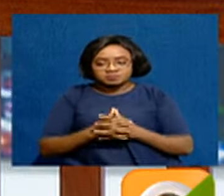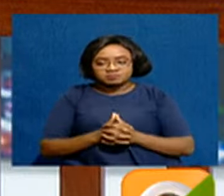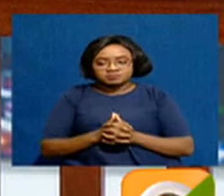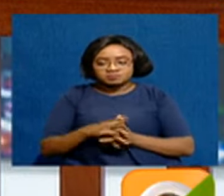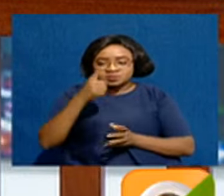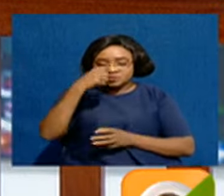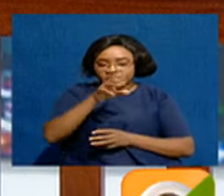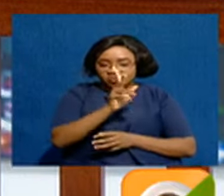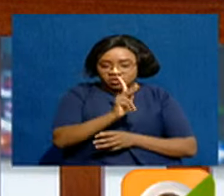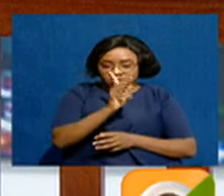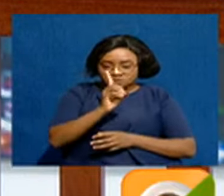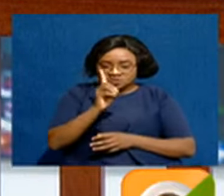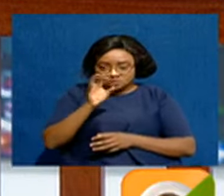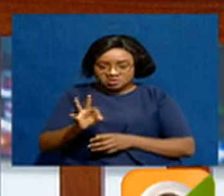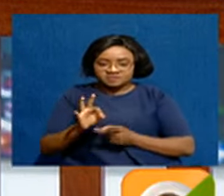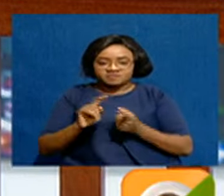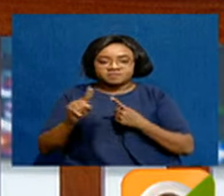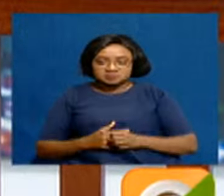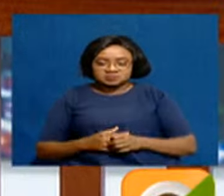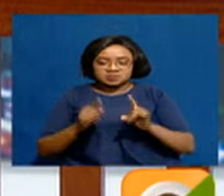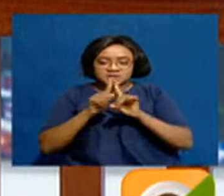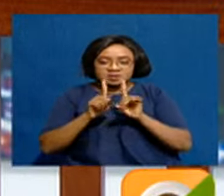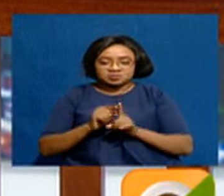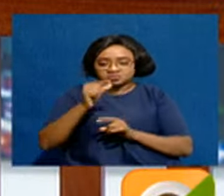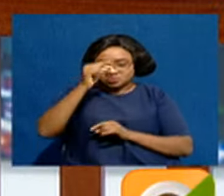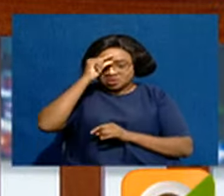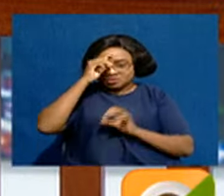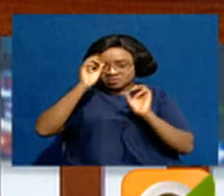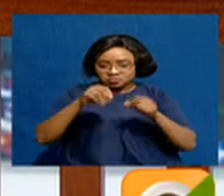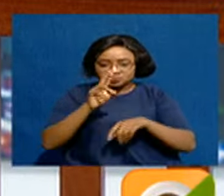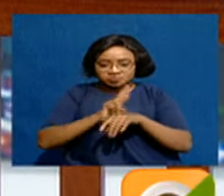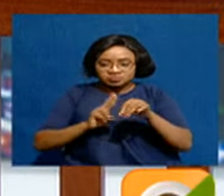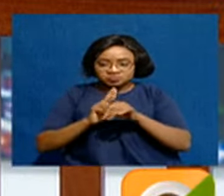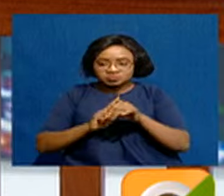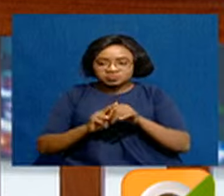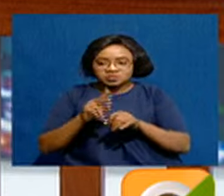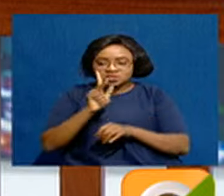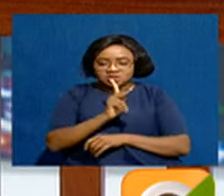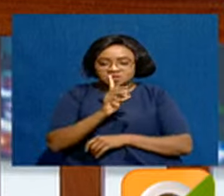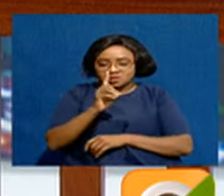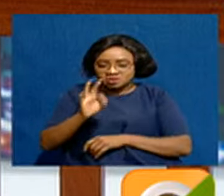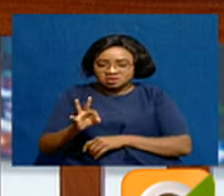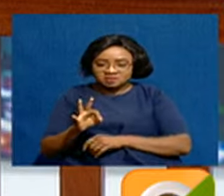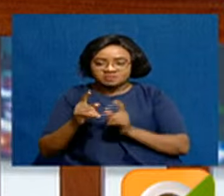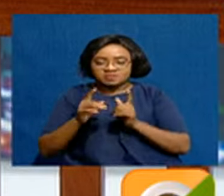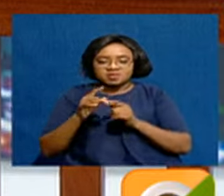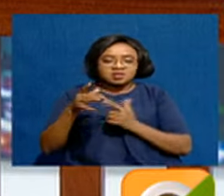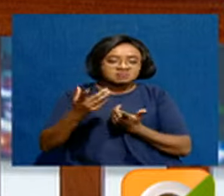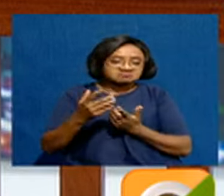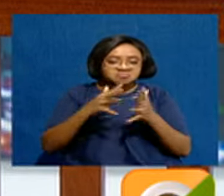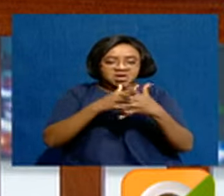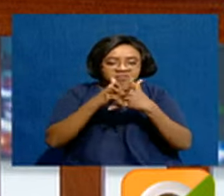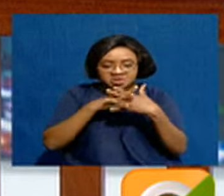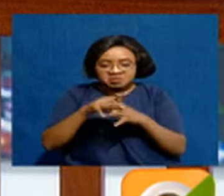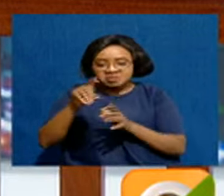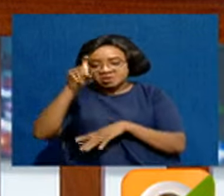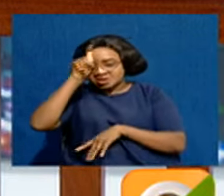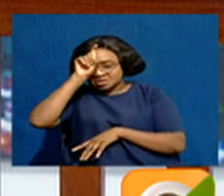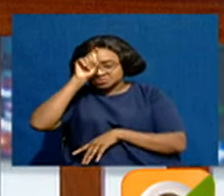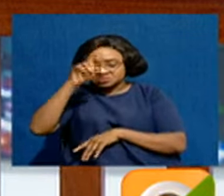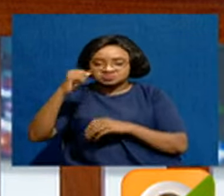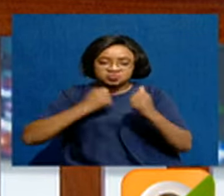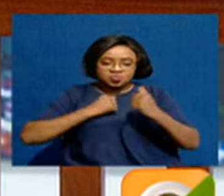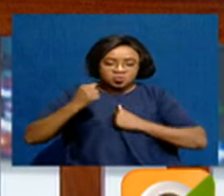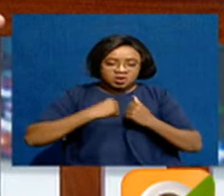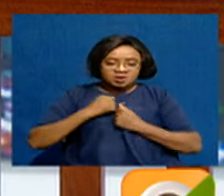has bridges, that has all. This happens in the US, it happens in Egypt, even in Rwanda. That is the